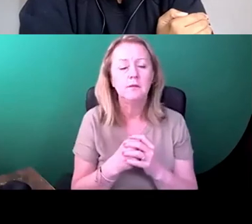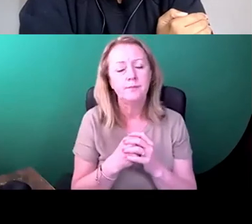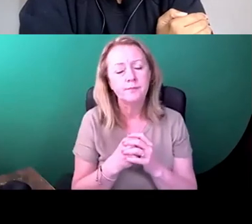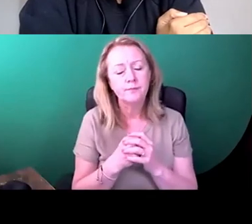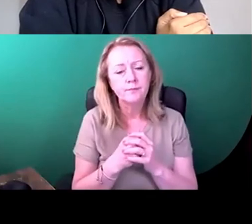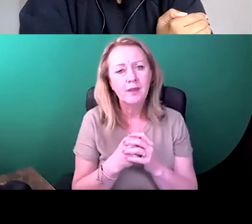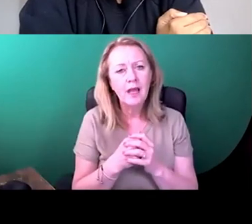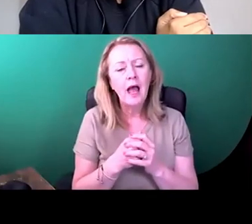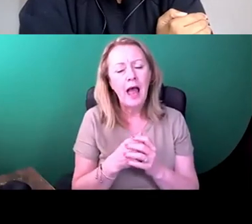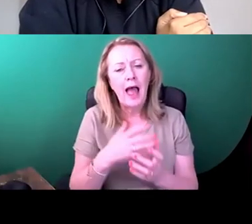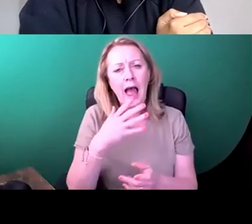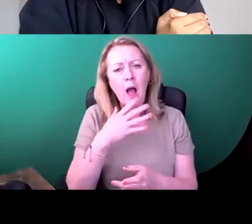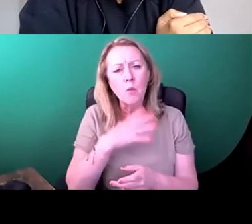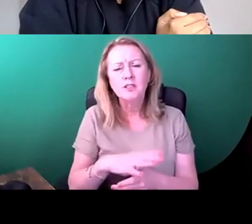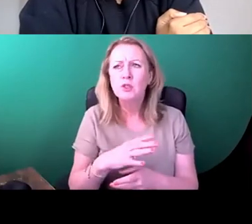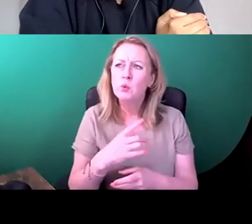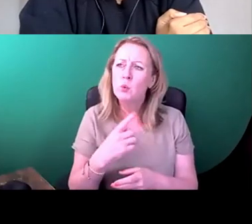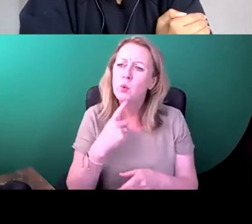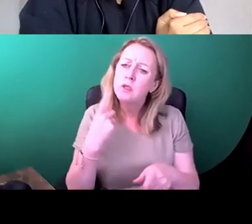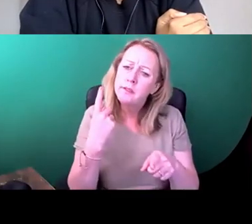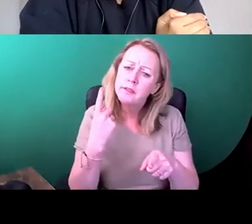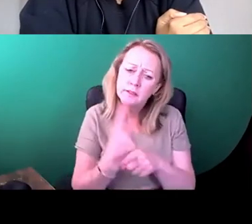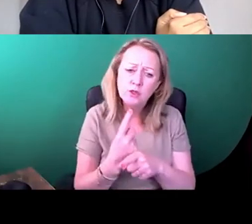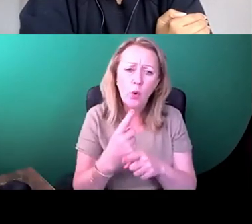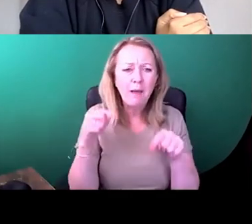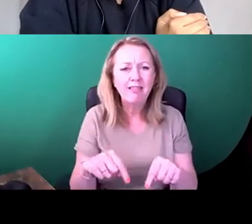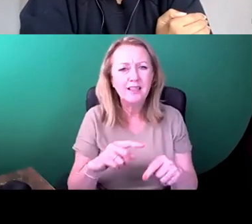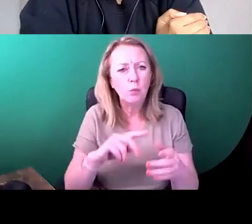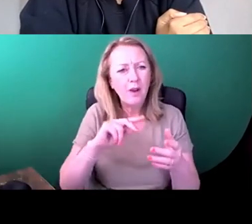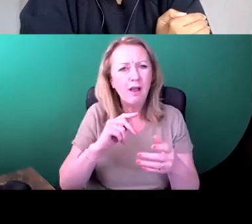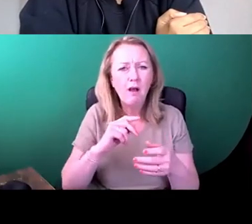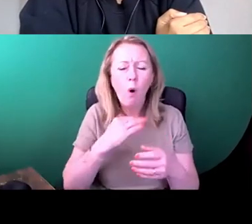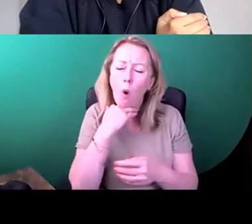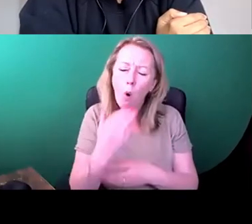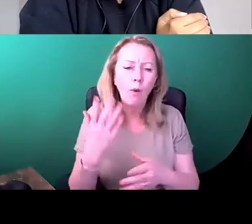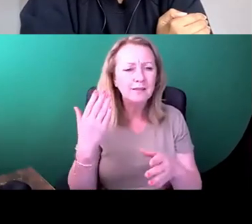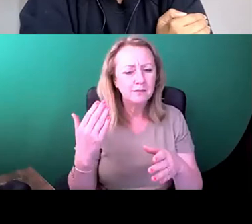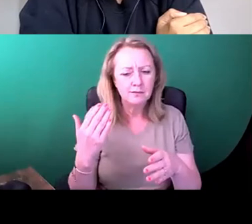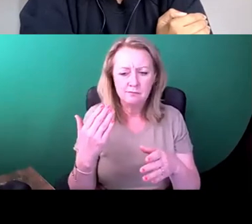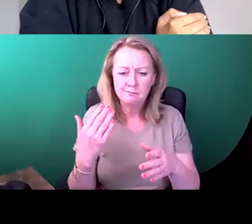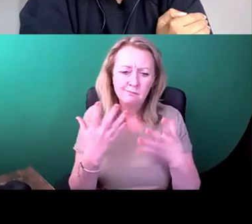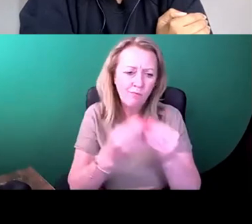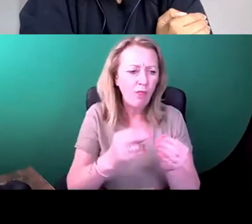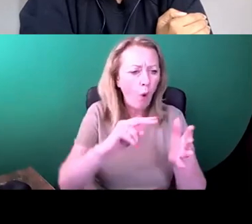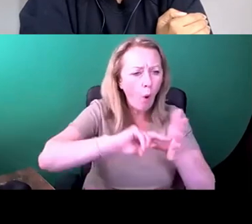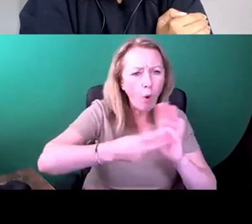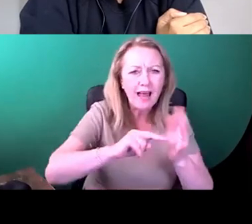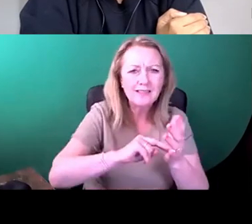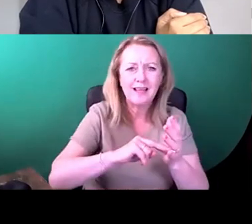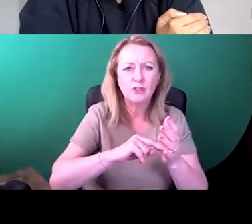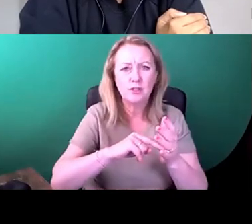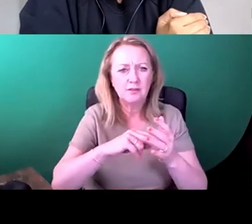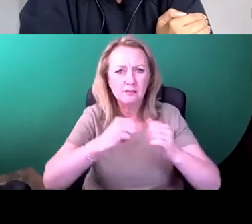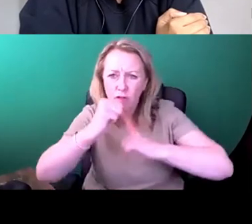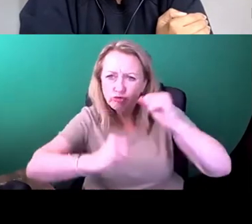loose thinking, as I think we are always working within organisational structures and mechanisms that need revising or at least